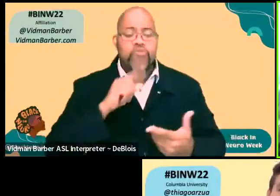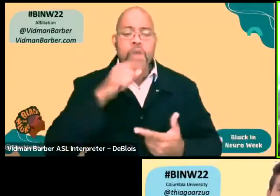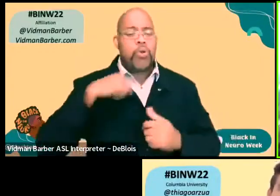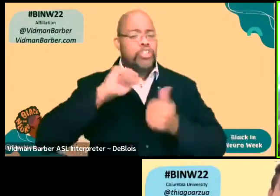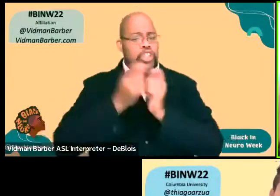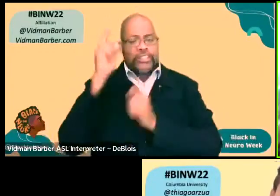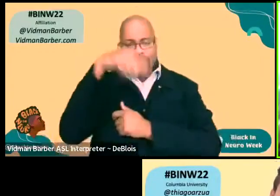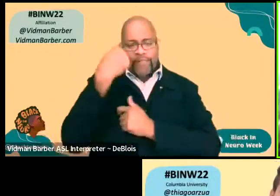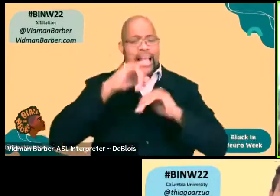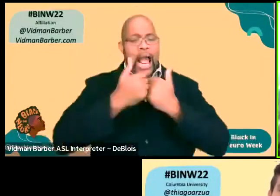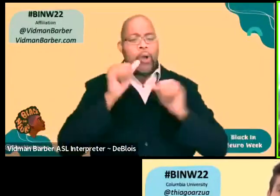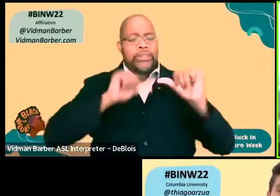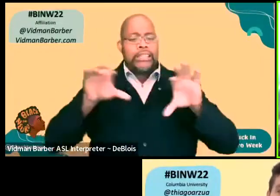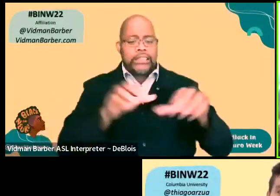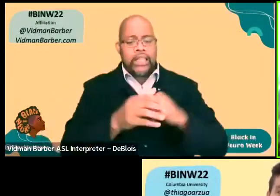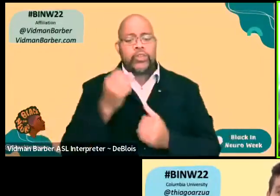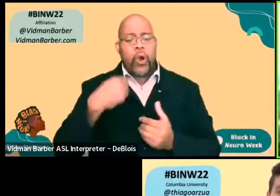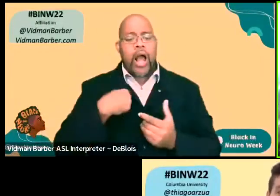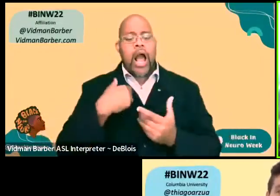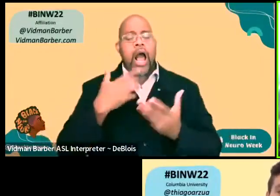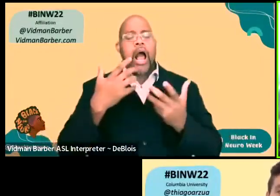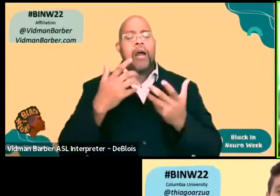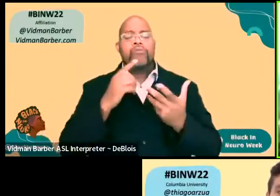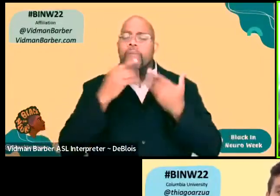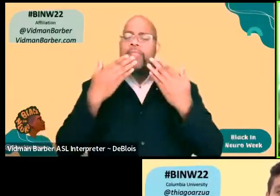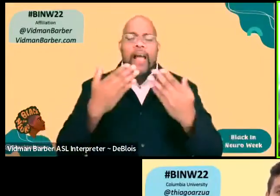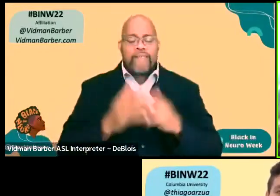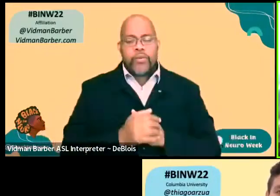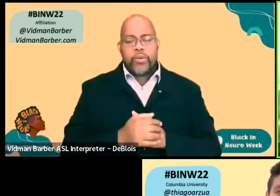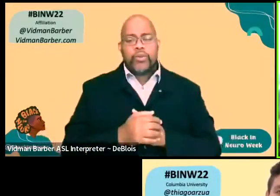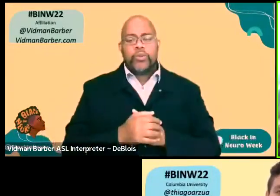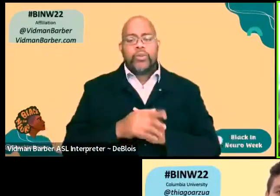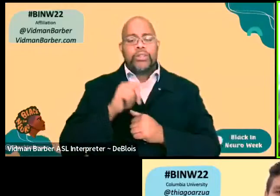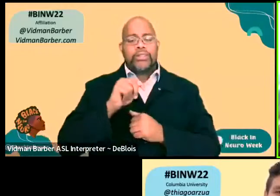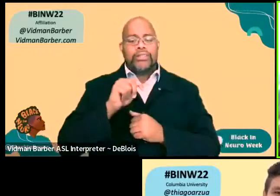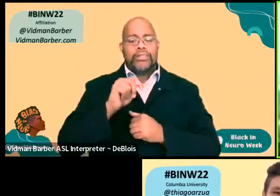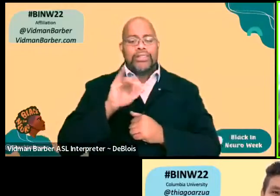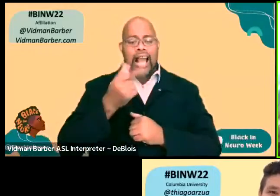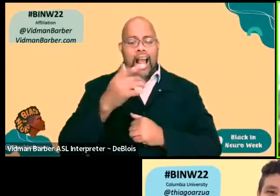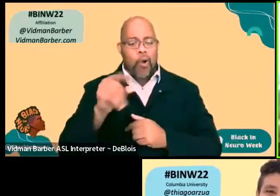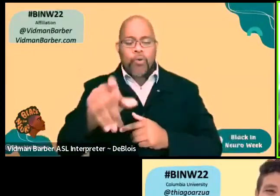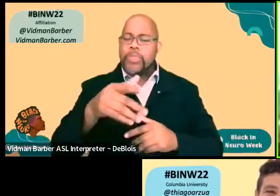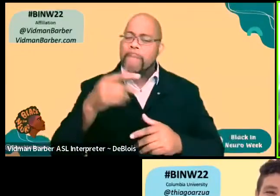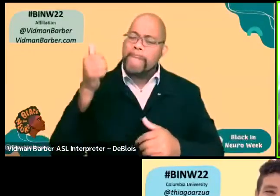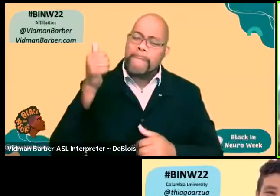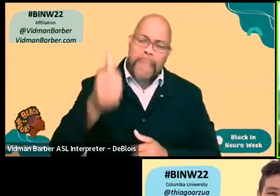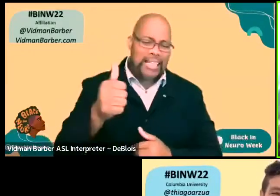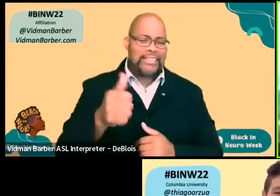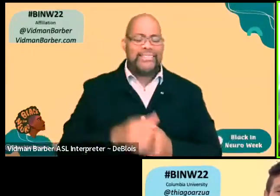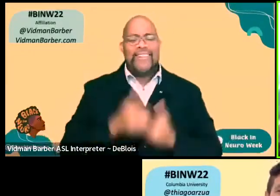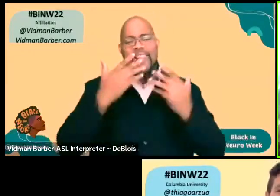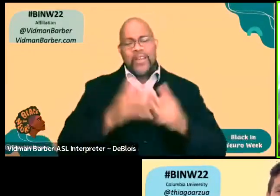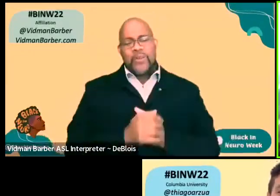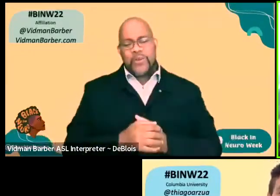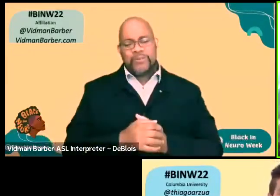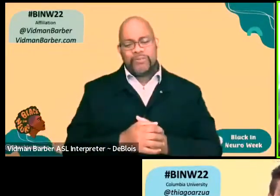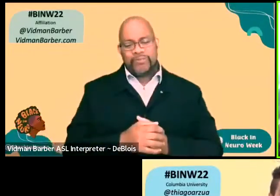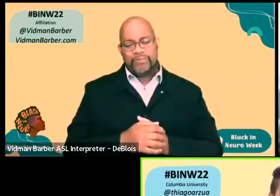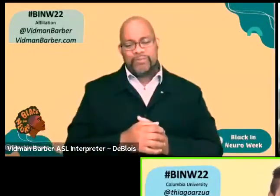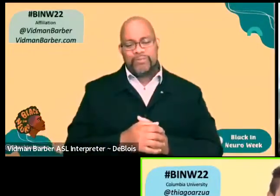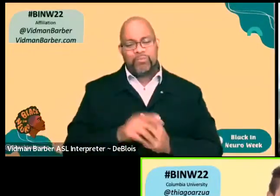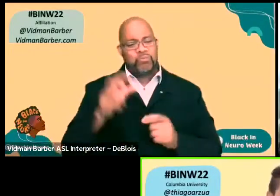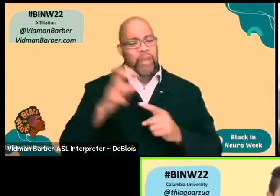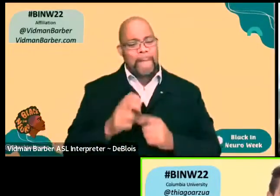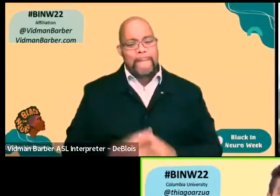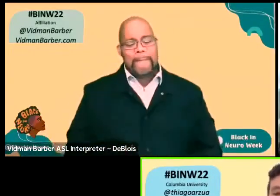of how science is done. And so I just am so thankful. Tiago, you're the best. Like, thank you.